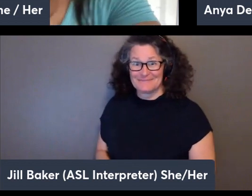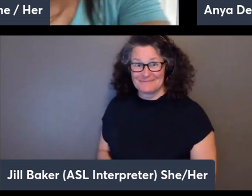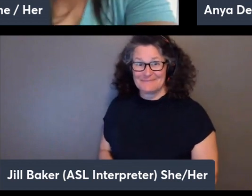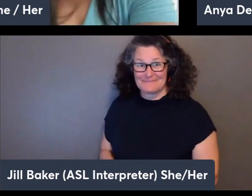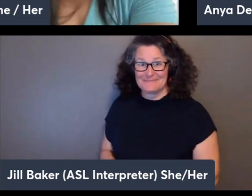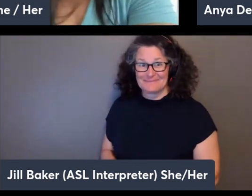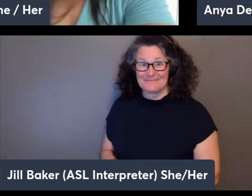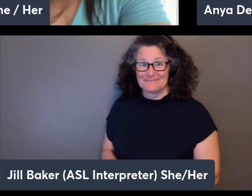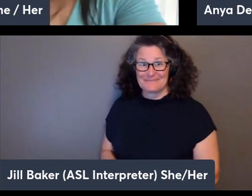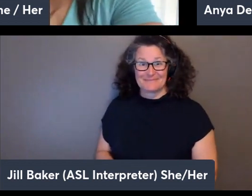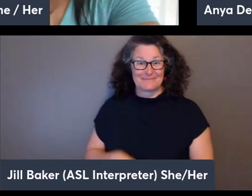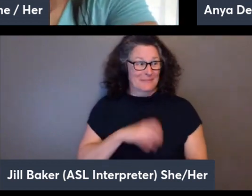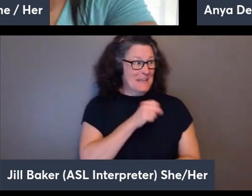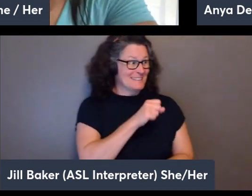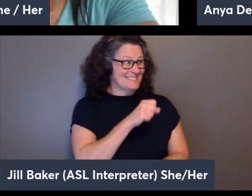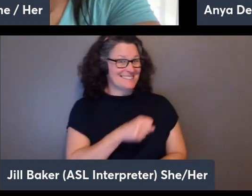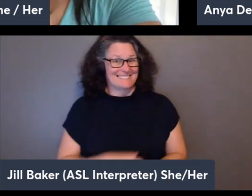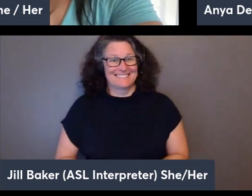Yeah.